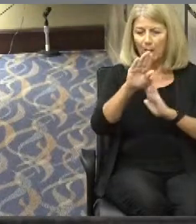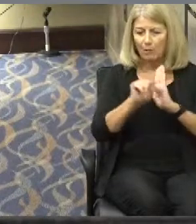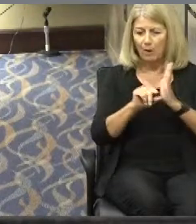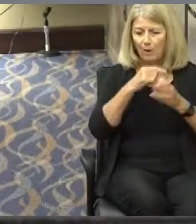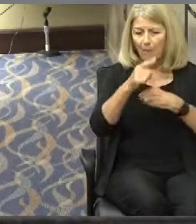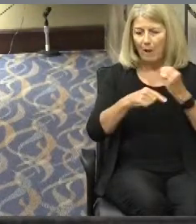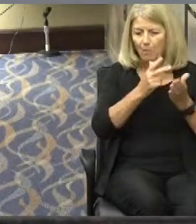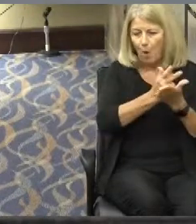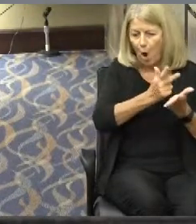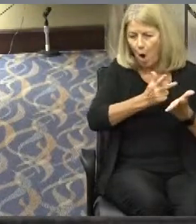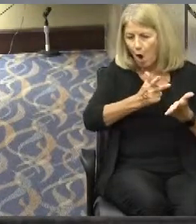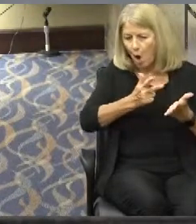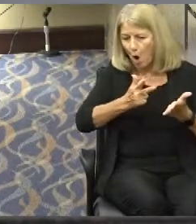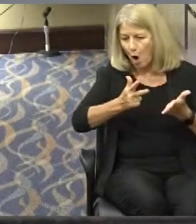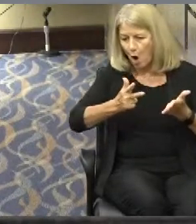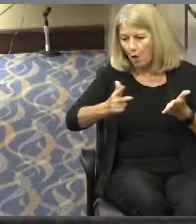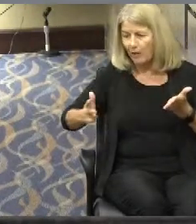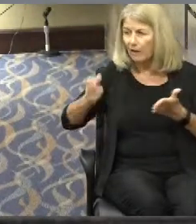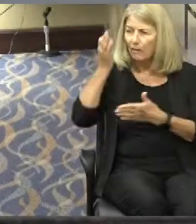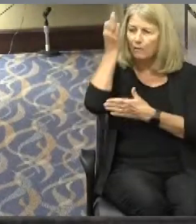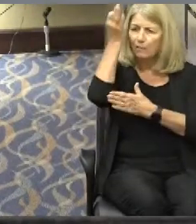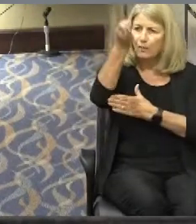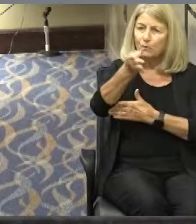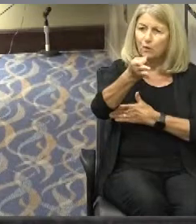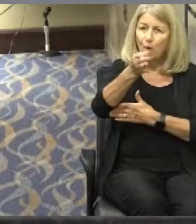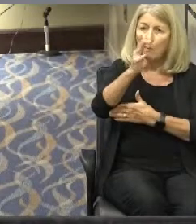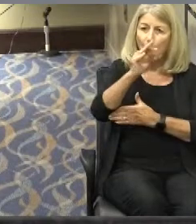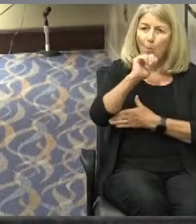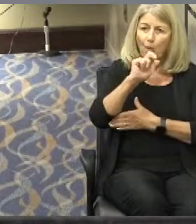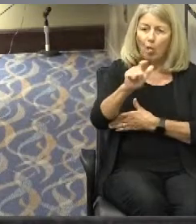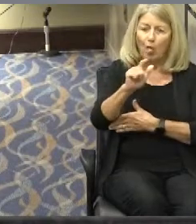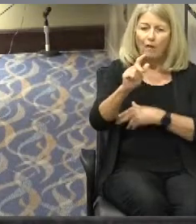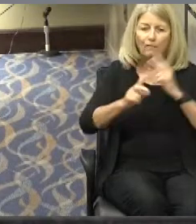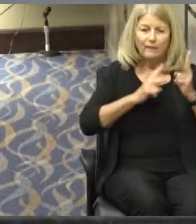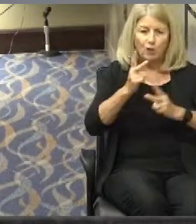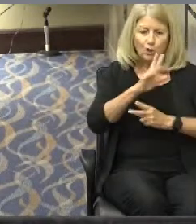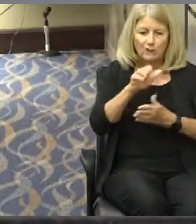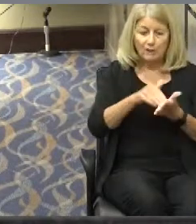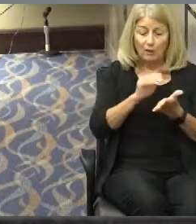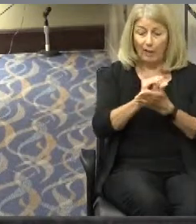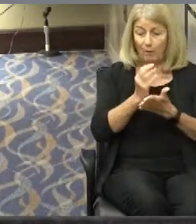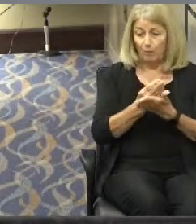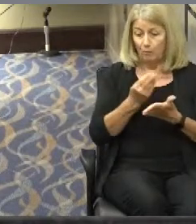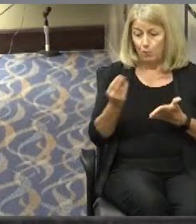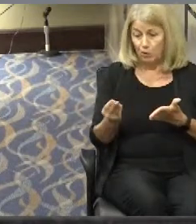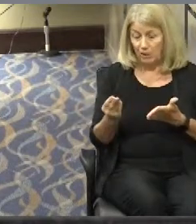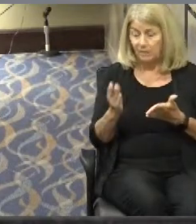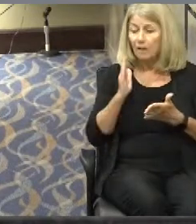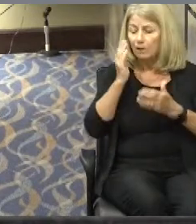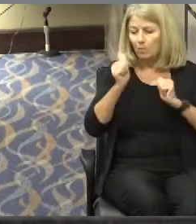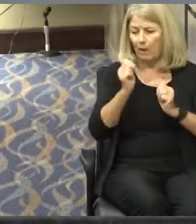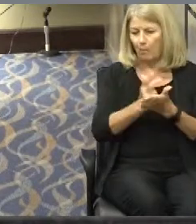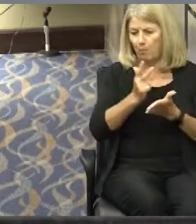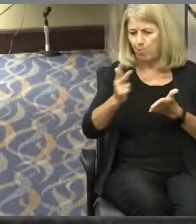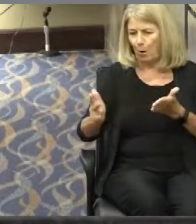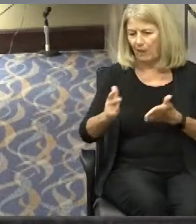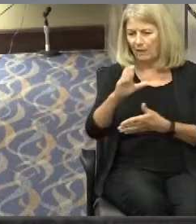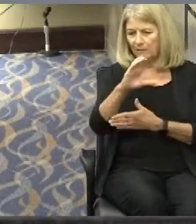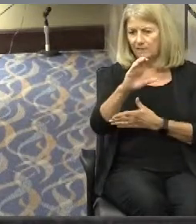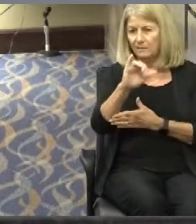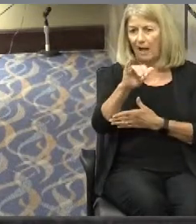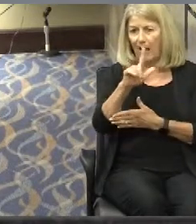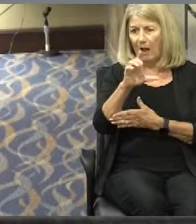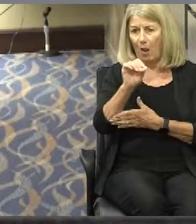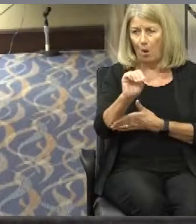parking of the future mobile visitor center that we're purchasing, that we'd be able to park that at the silo grounds.